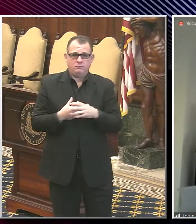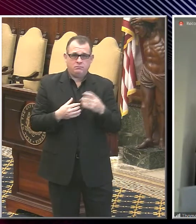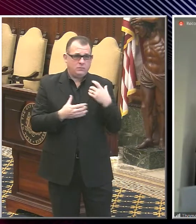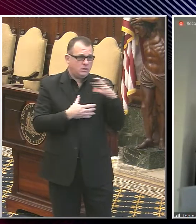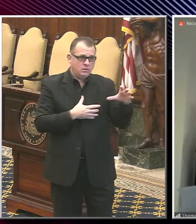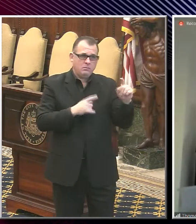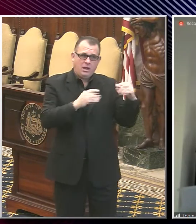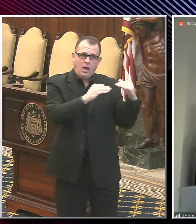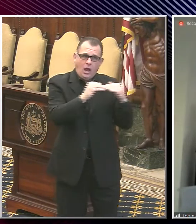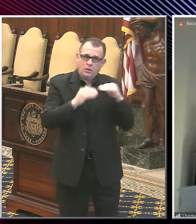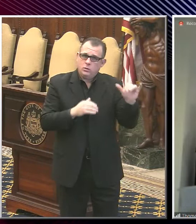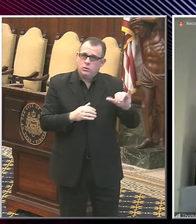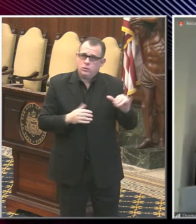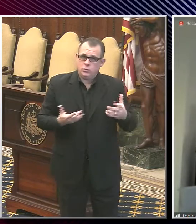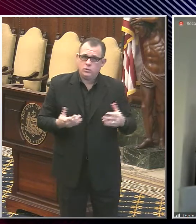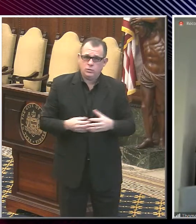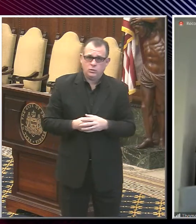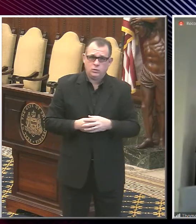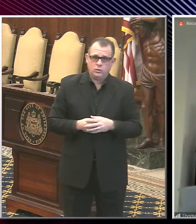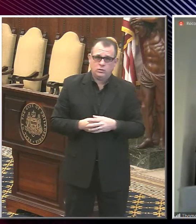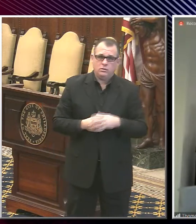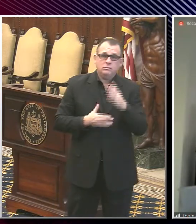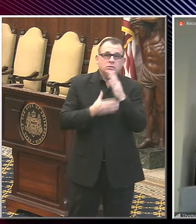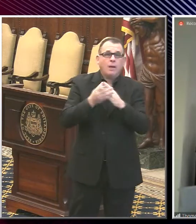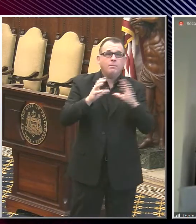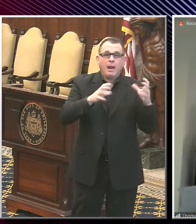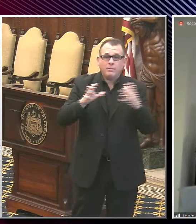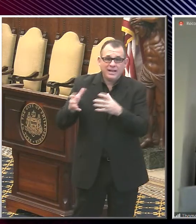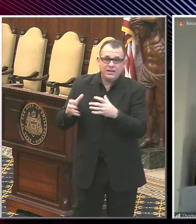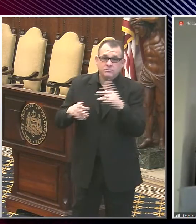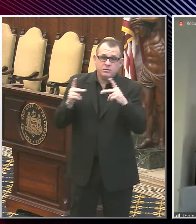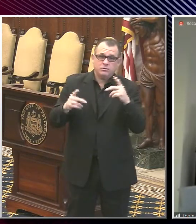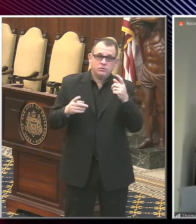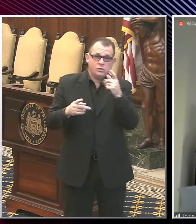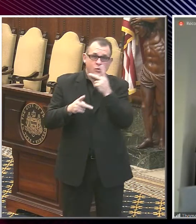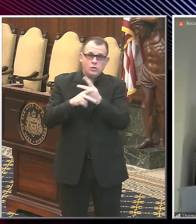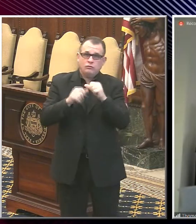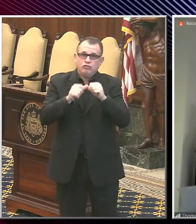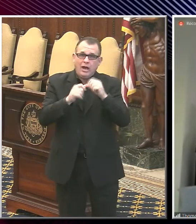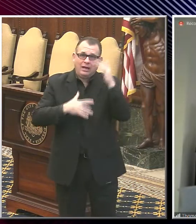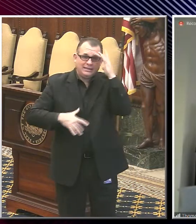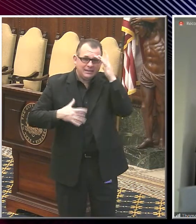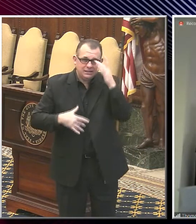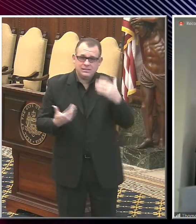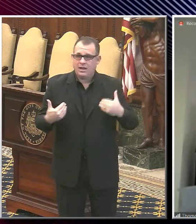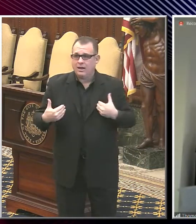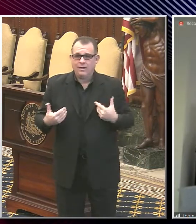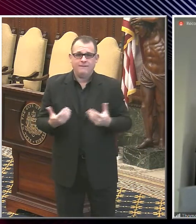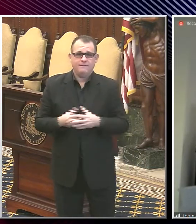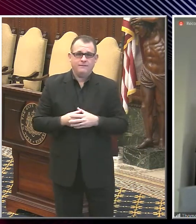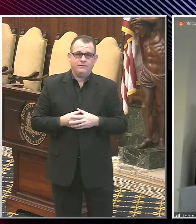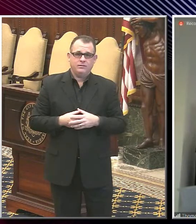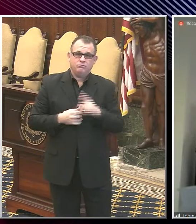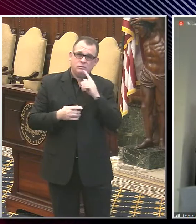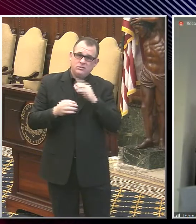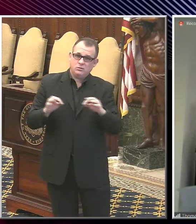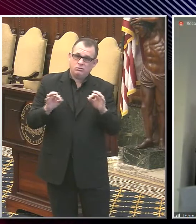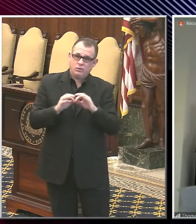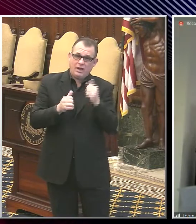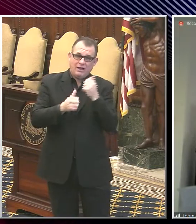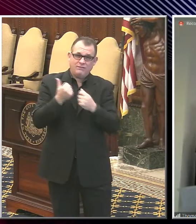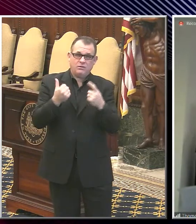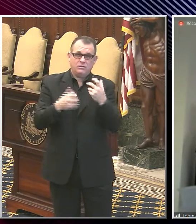to have a population that already has many other problems and many chronic diseases than also to be